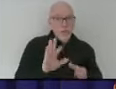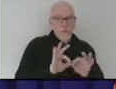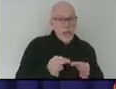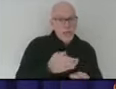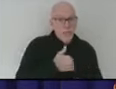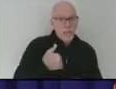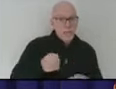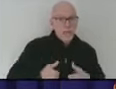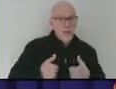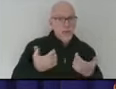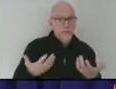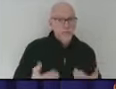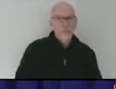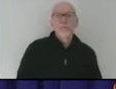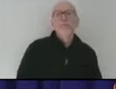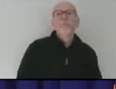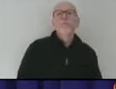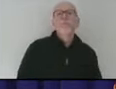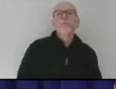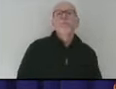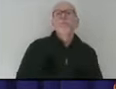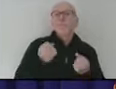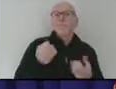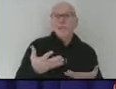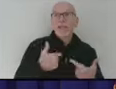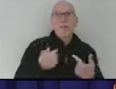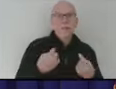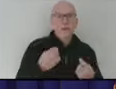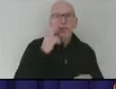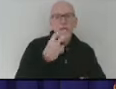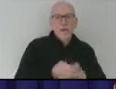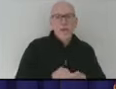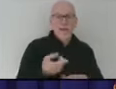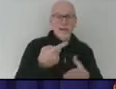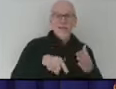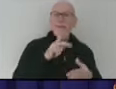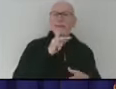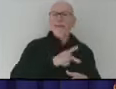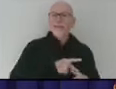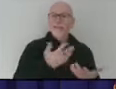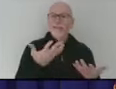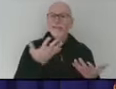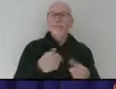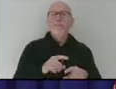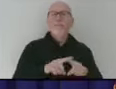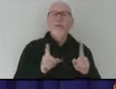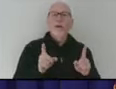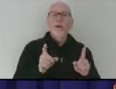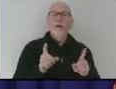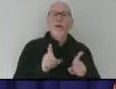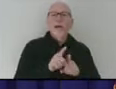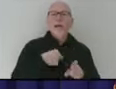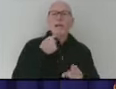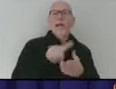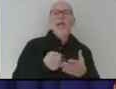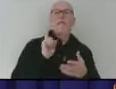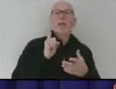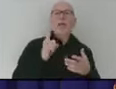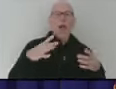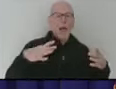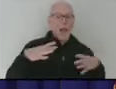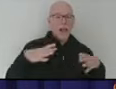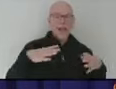lives. I know many of these steps are hard, especially with the next week being Thanksgiving. But as I said last week, holiday celebrations need